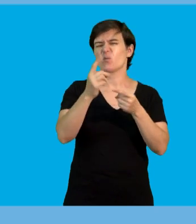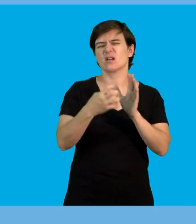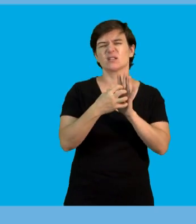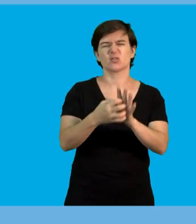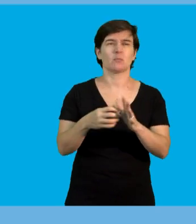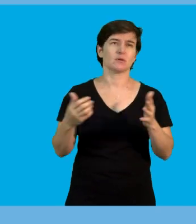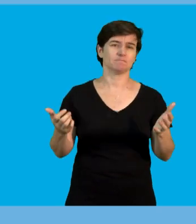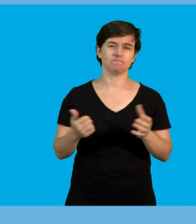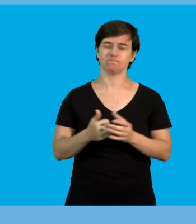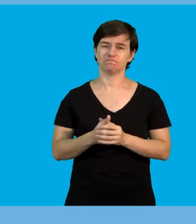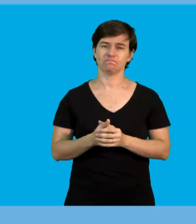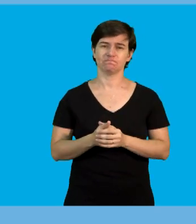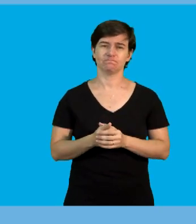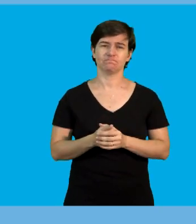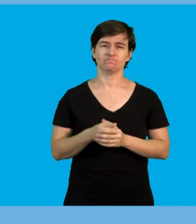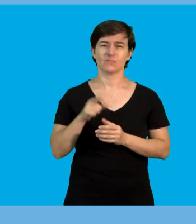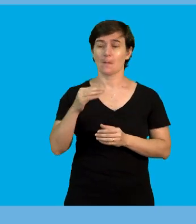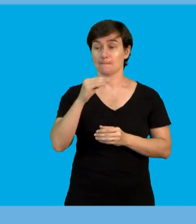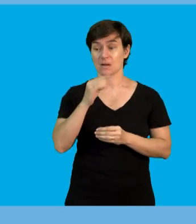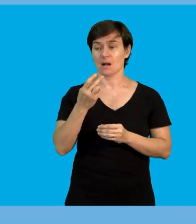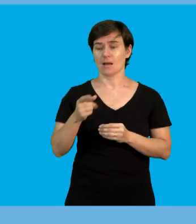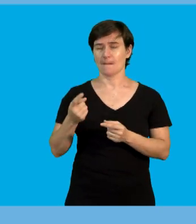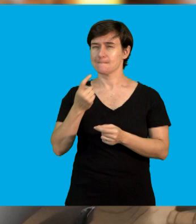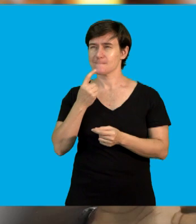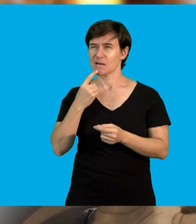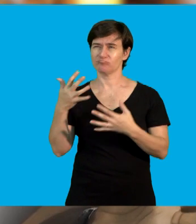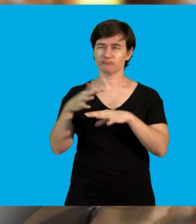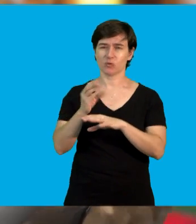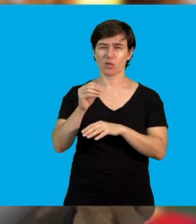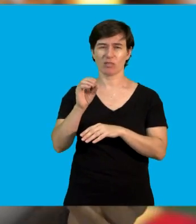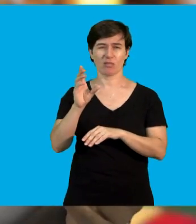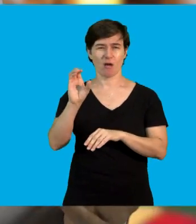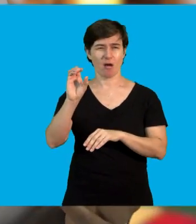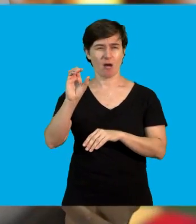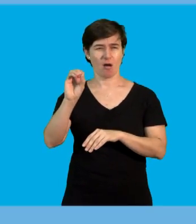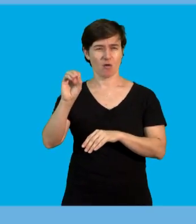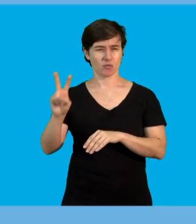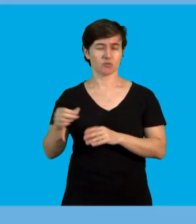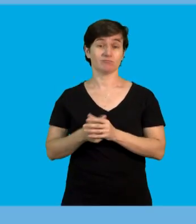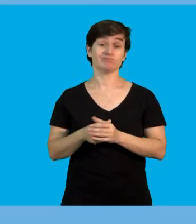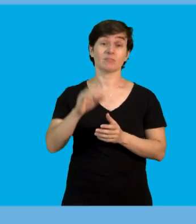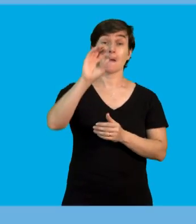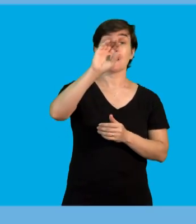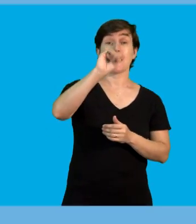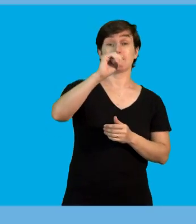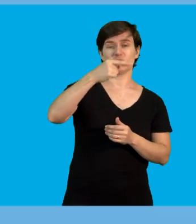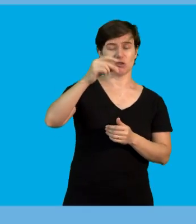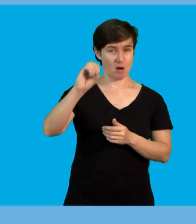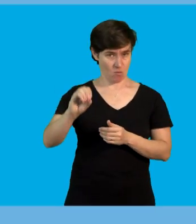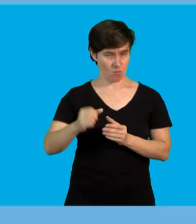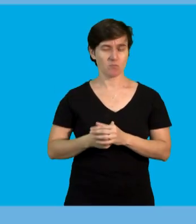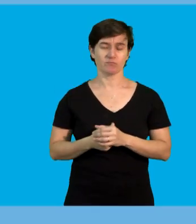need to give the name of one example, a metal oxide. So a metal reacting with oxygen, we can think of magnesium